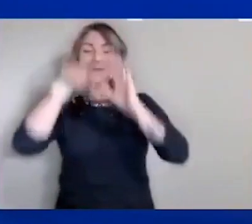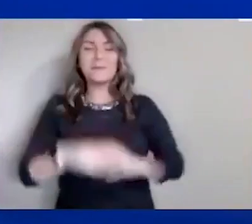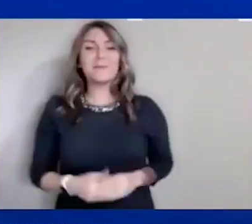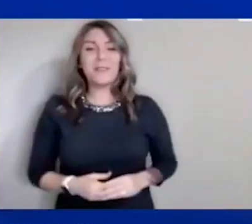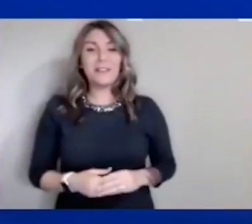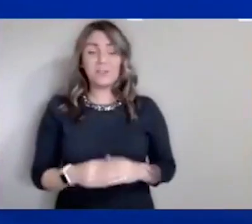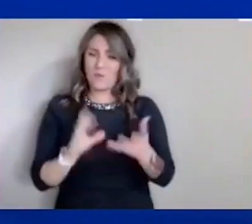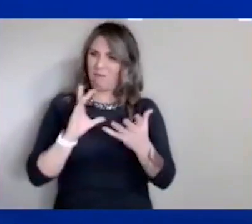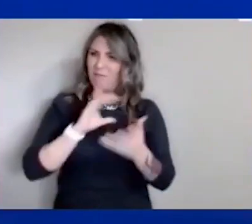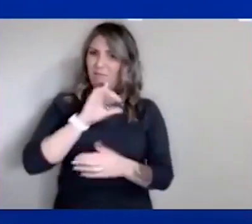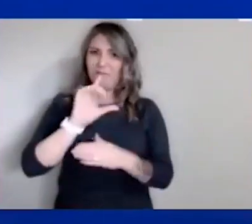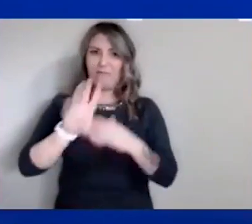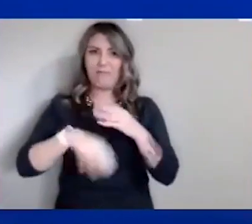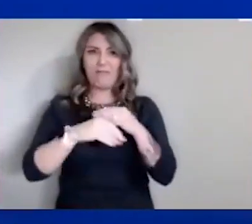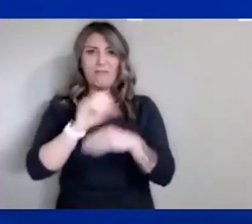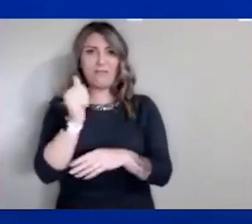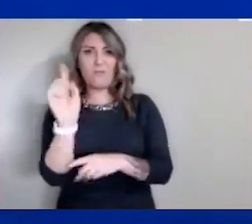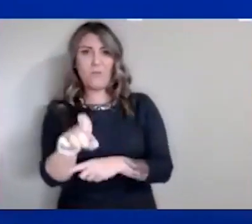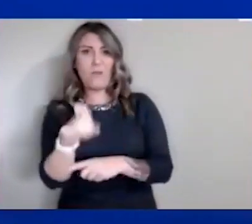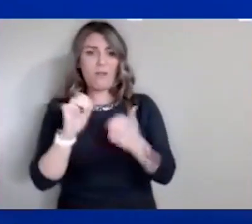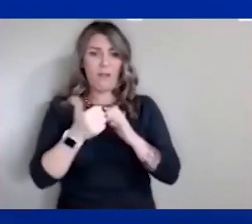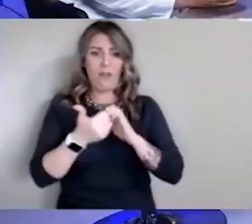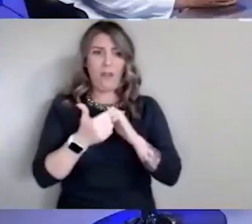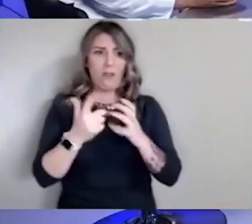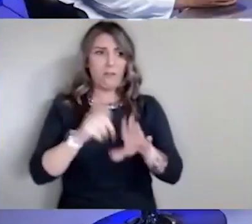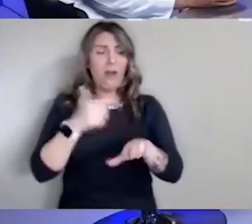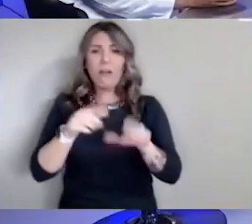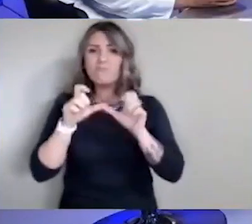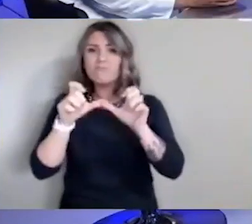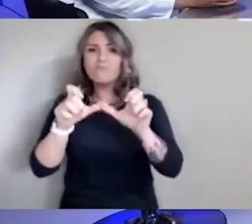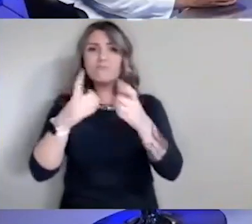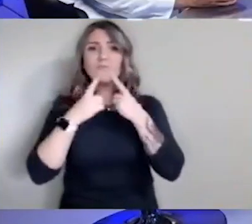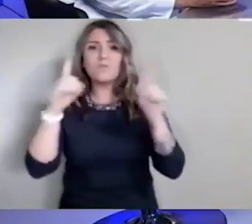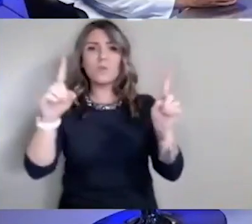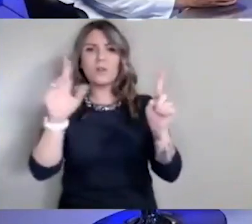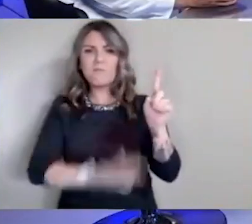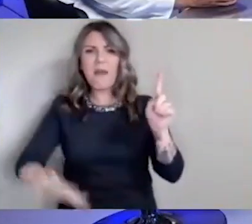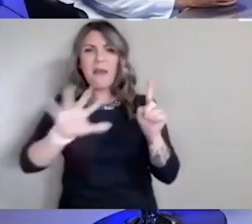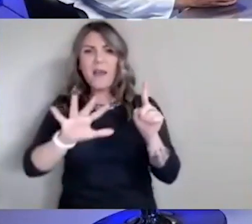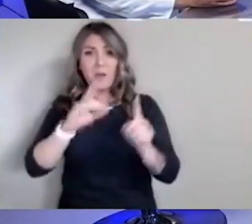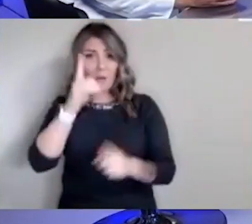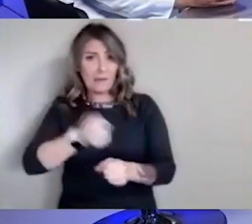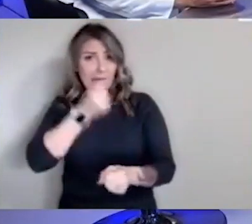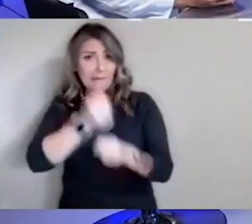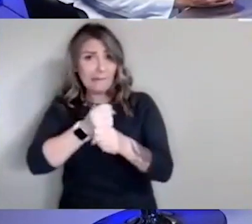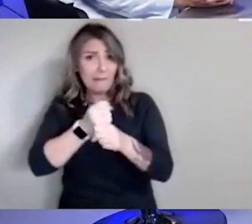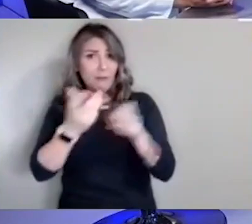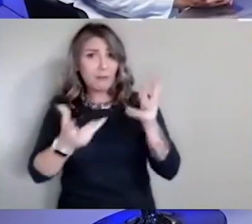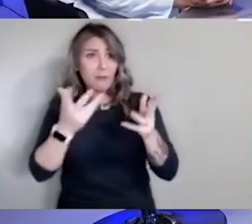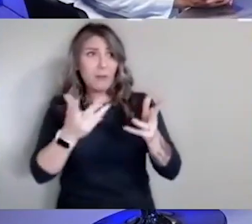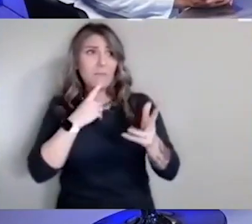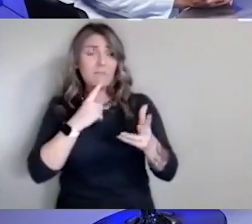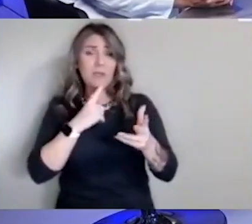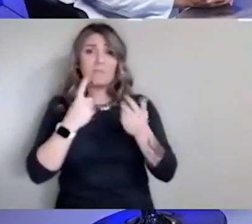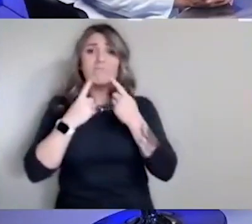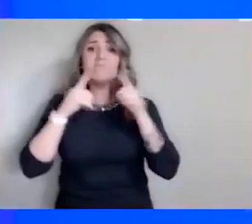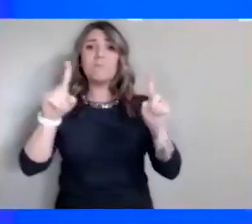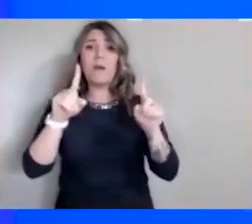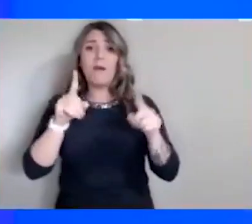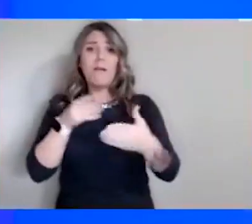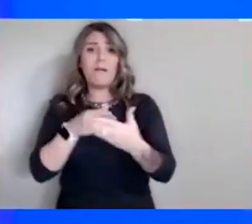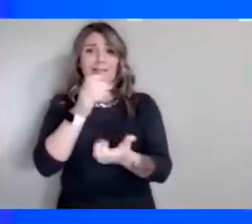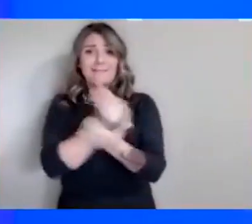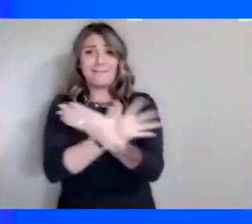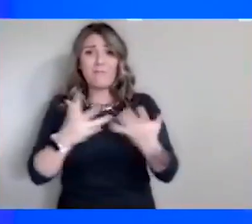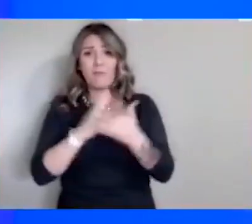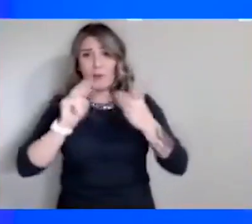does vaccination work? It looks, Hawk, it looks like it's good for probably a year, and it's probably going to work against all the variants we've seen so far. Yeah, I mean, I think